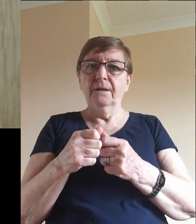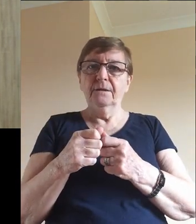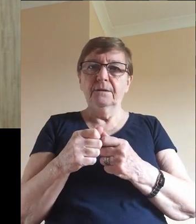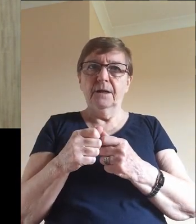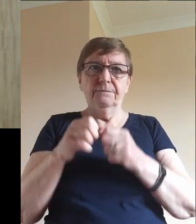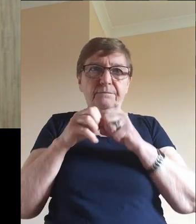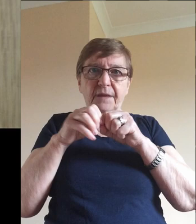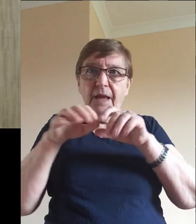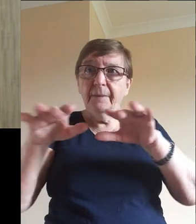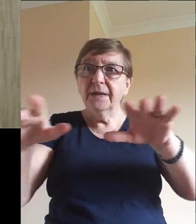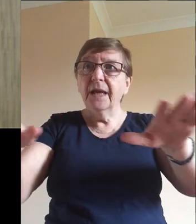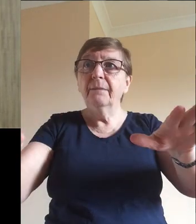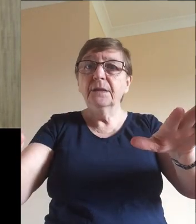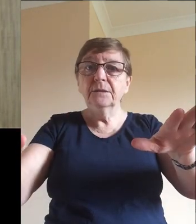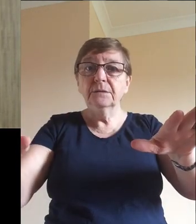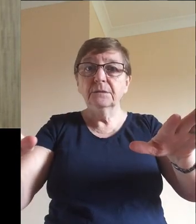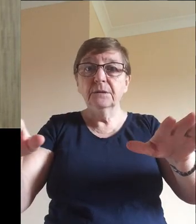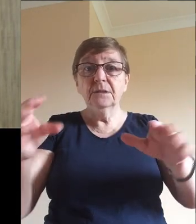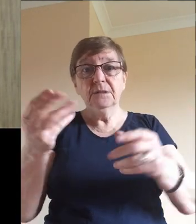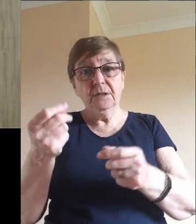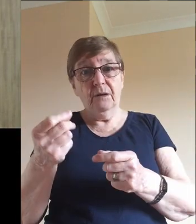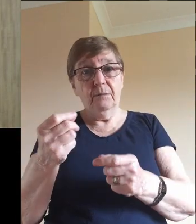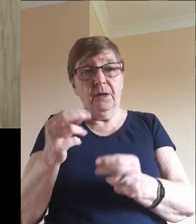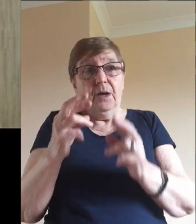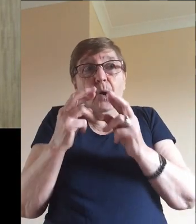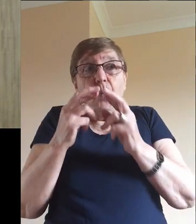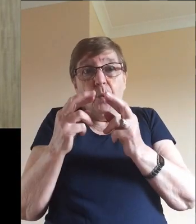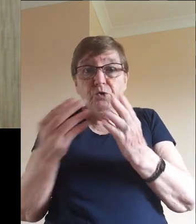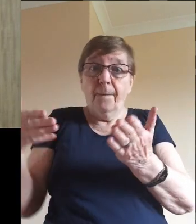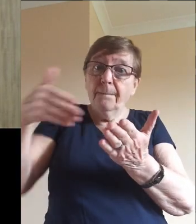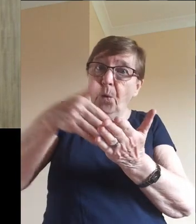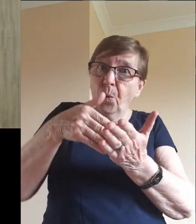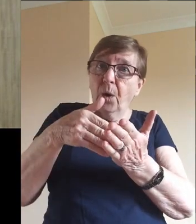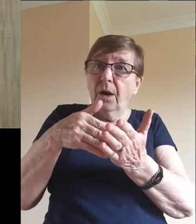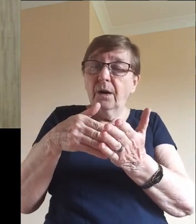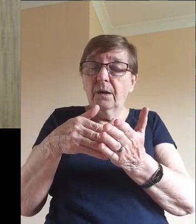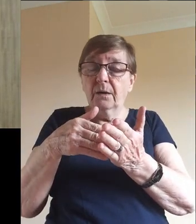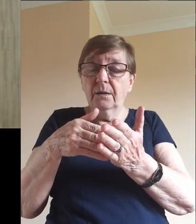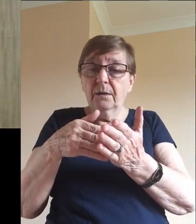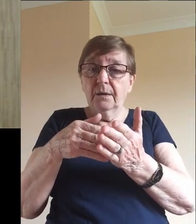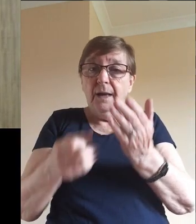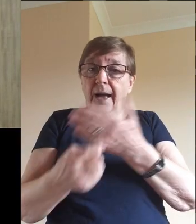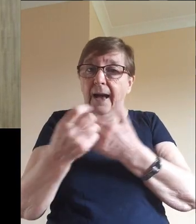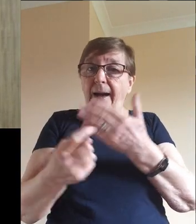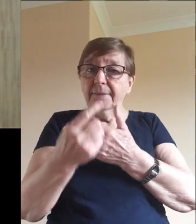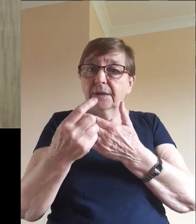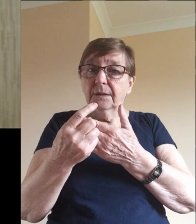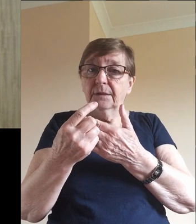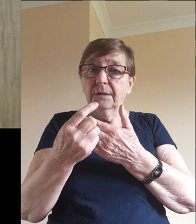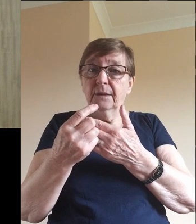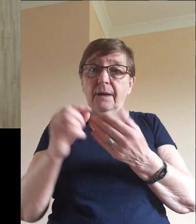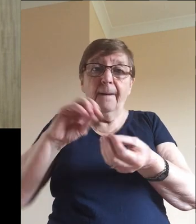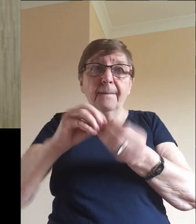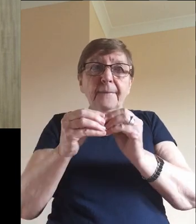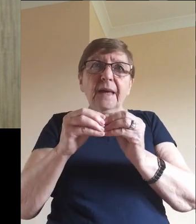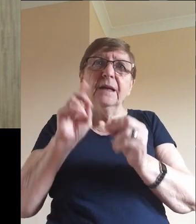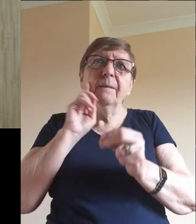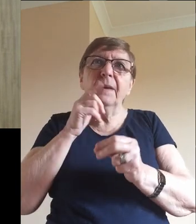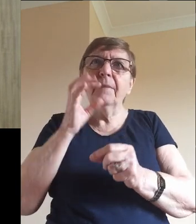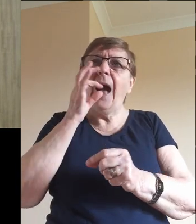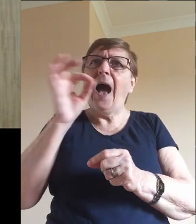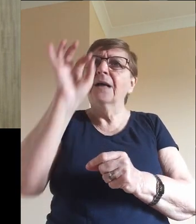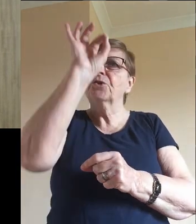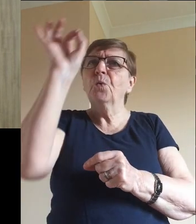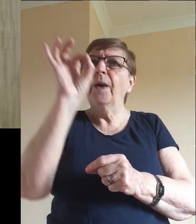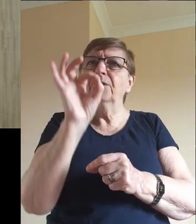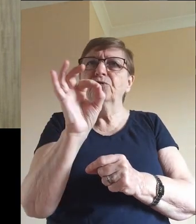And the epidemic is to some extent, and I wish there was more of this going on, the epidemic is to some extent making folk ask questions